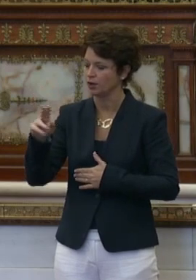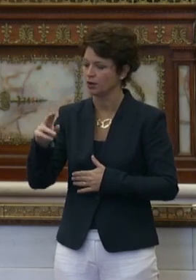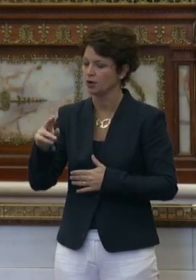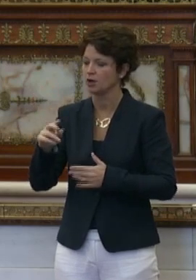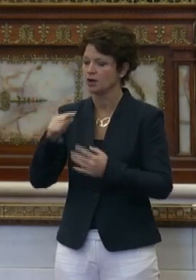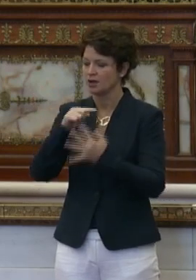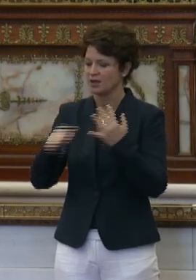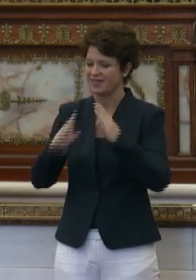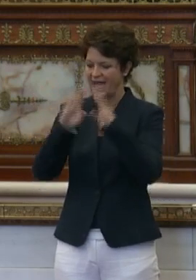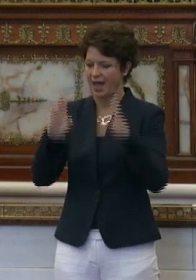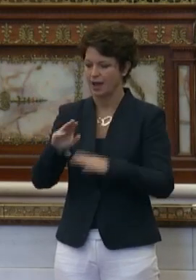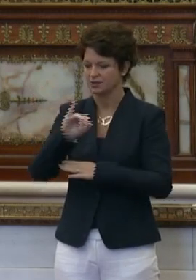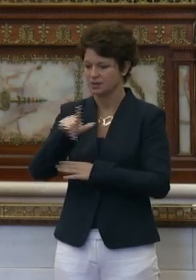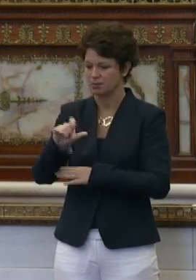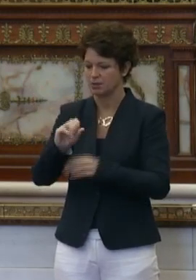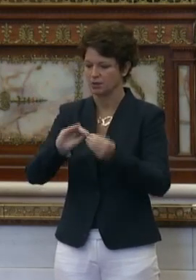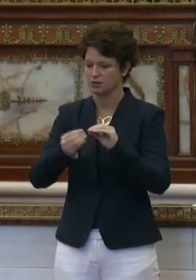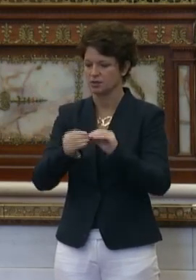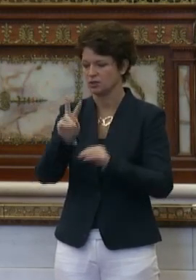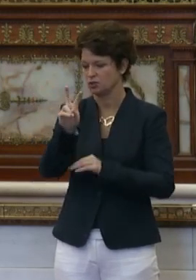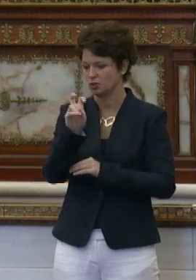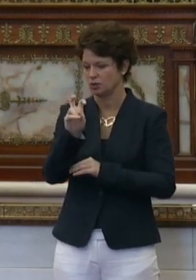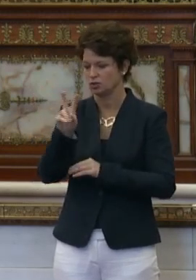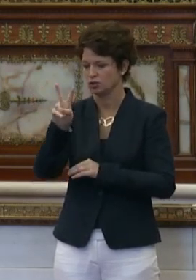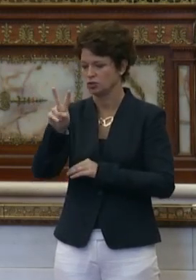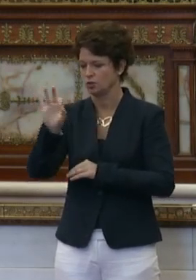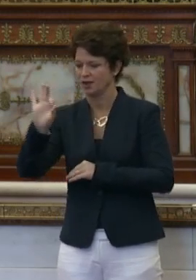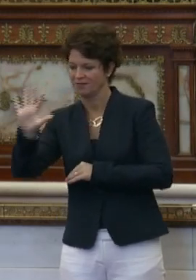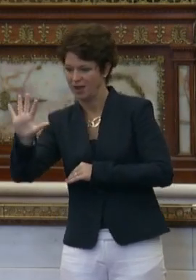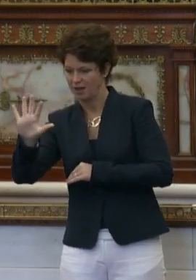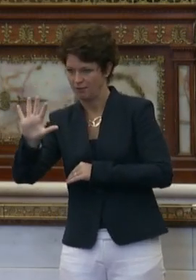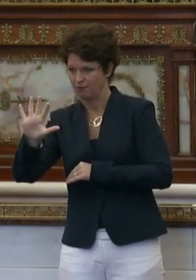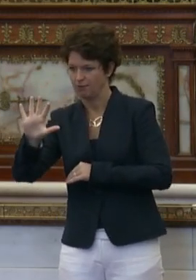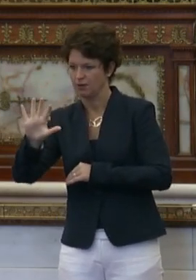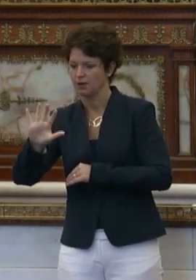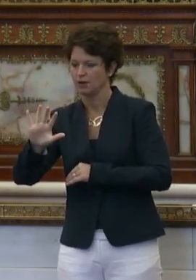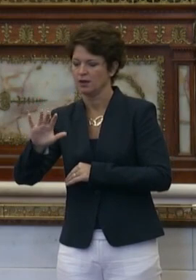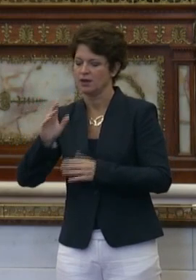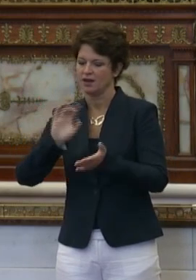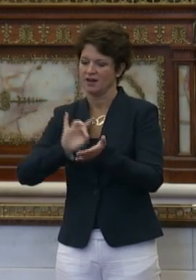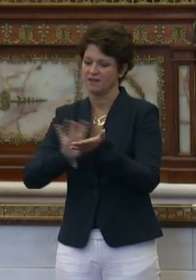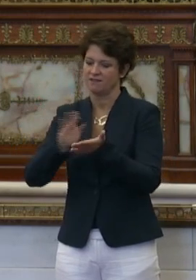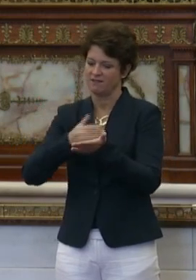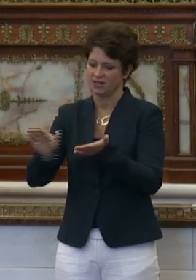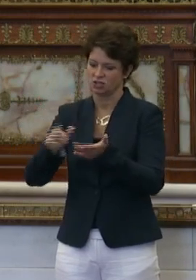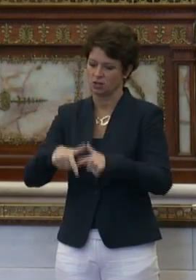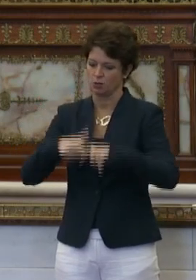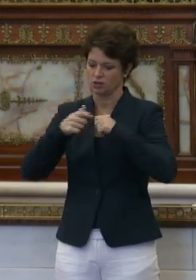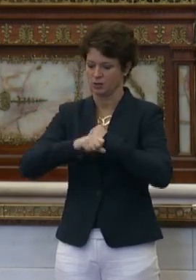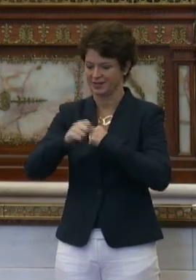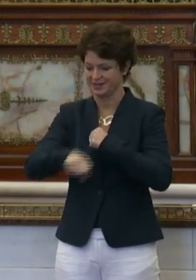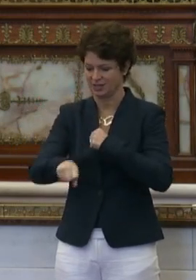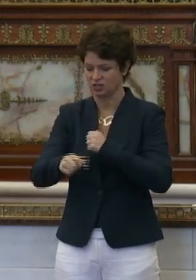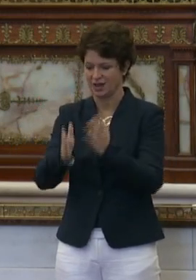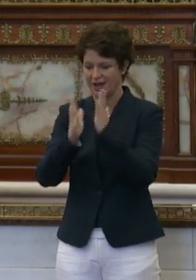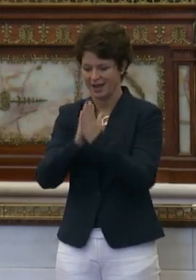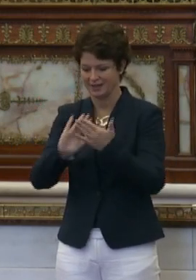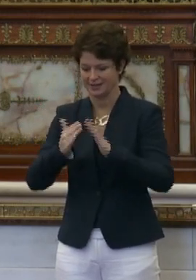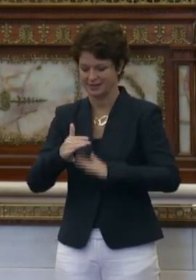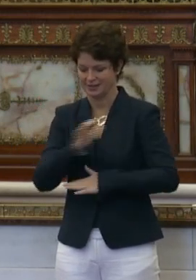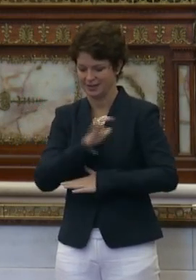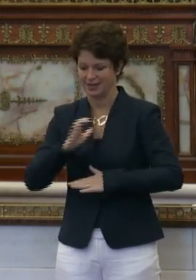a few of the housing bills, starting with 200-295. This is the eviction moratorium extension. I ask that City